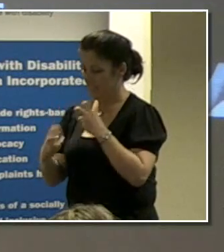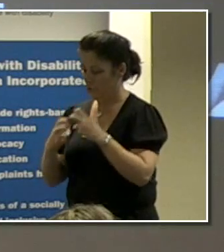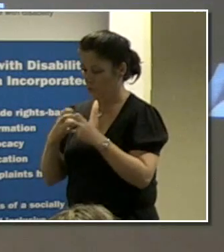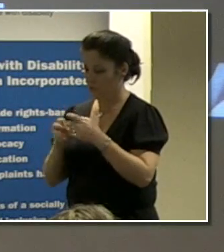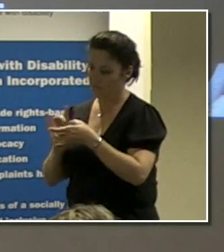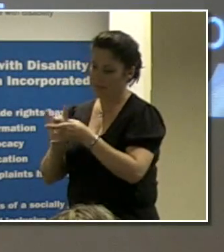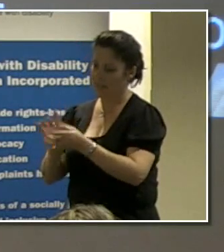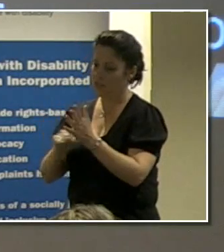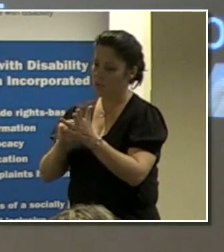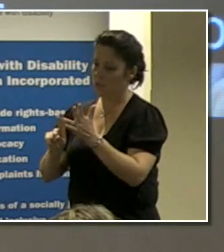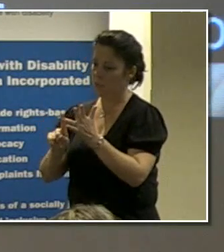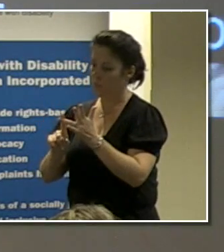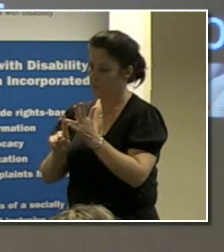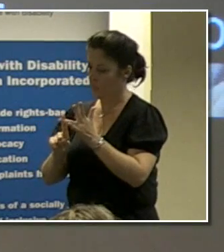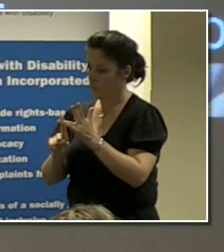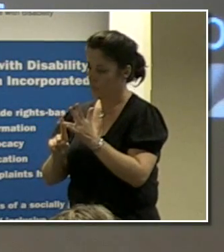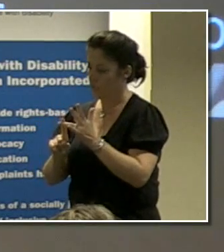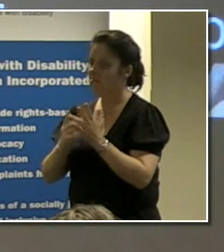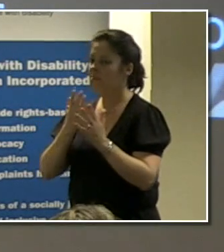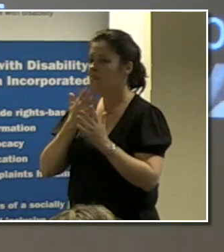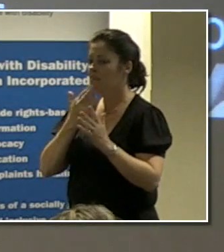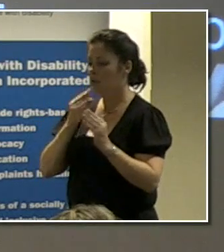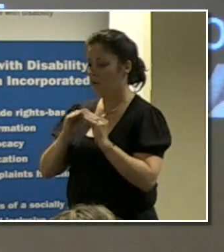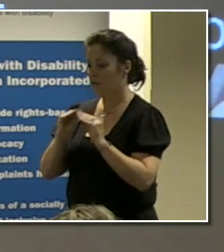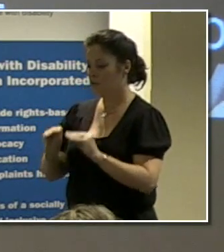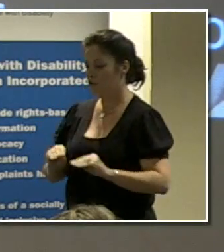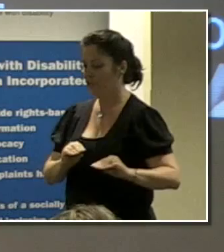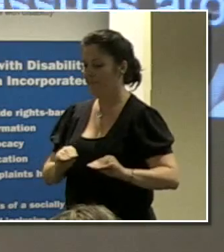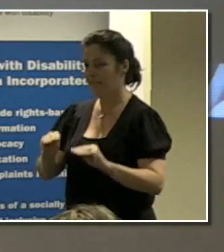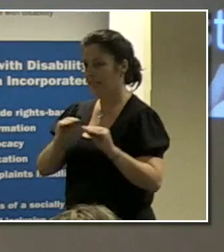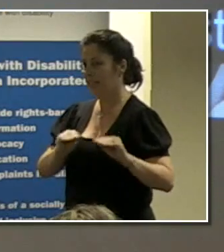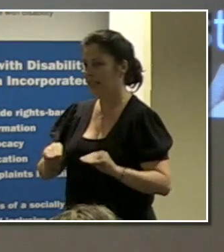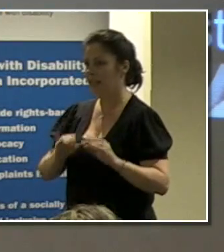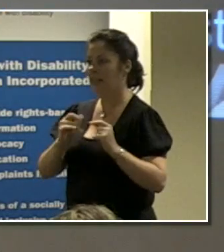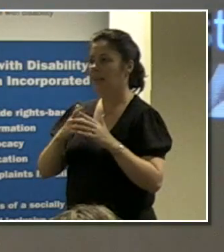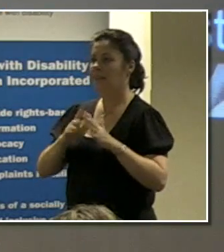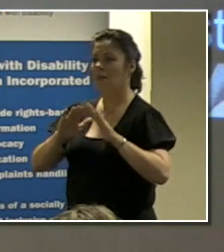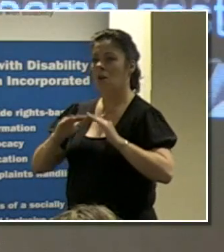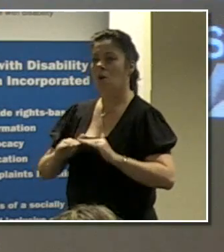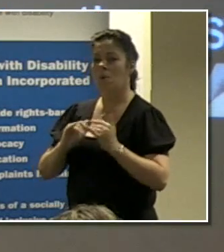where there's some cost shifting in the lower southwest. And